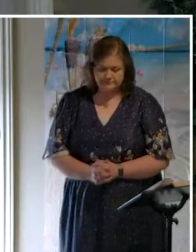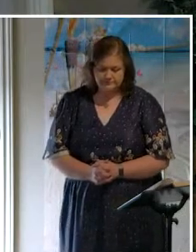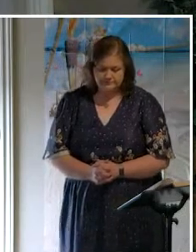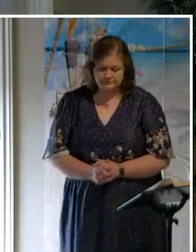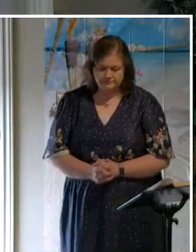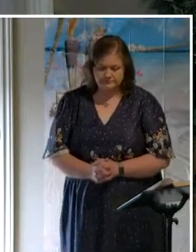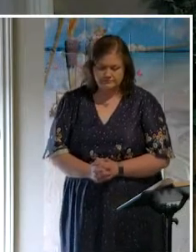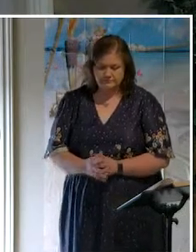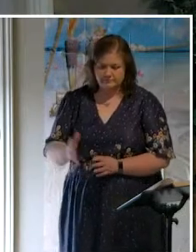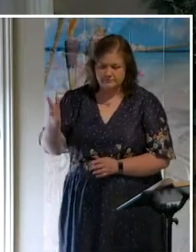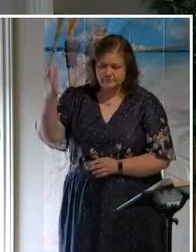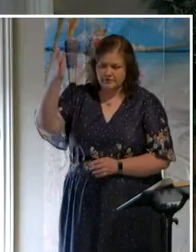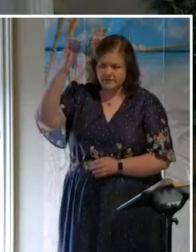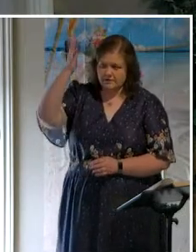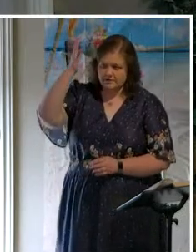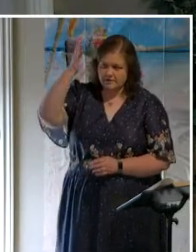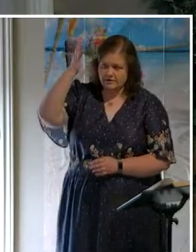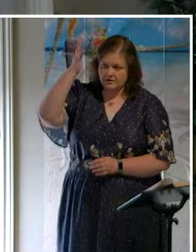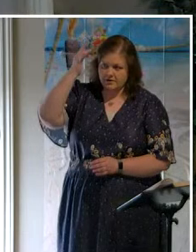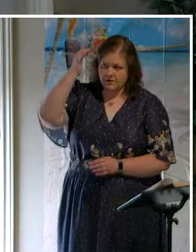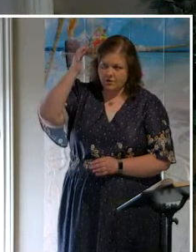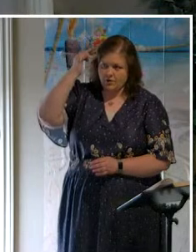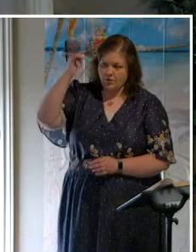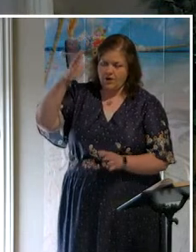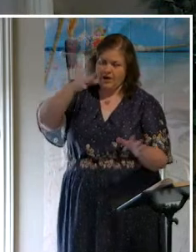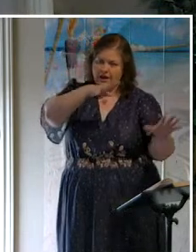Why leave a heavenly